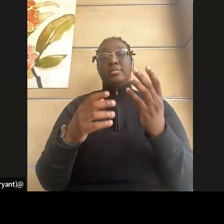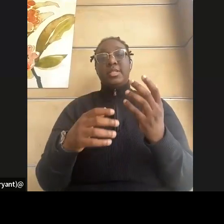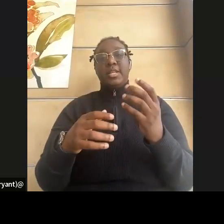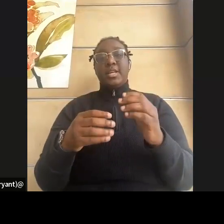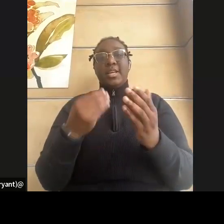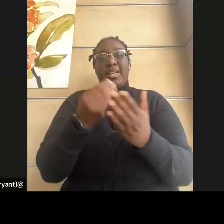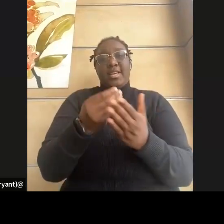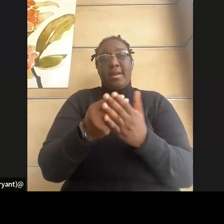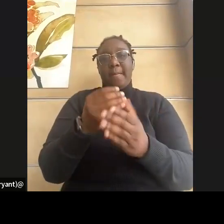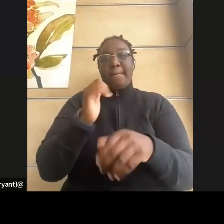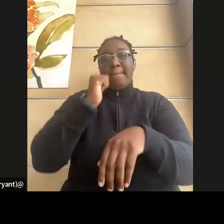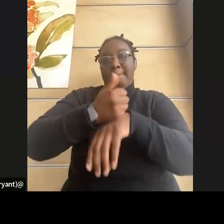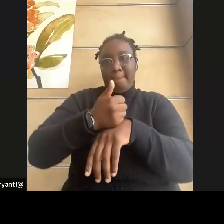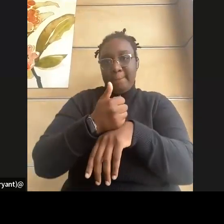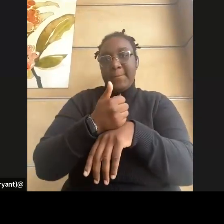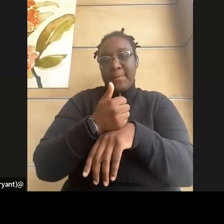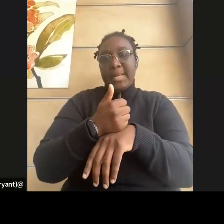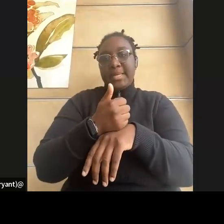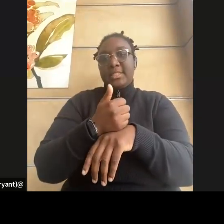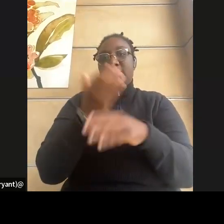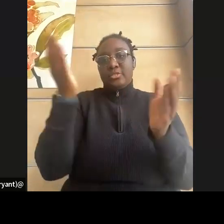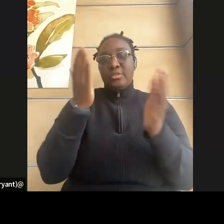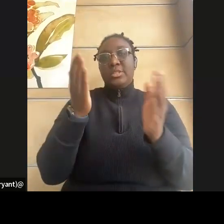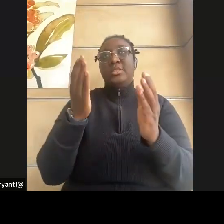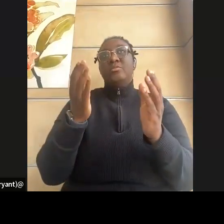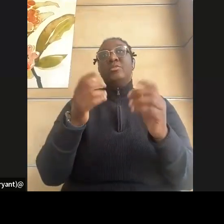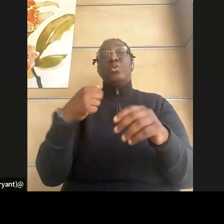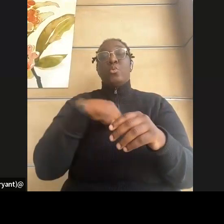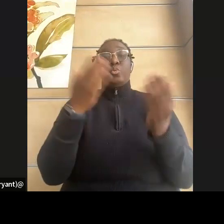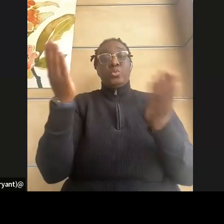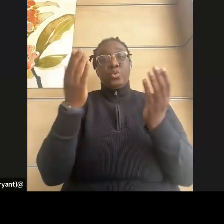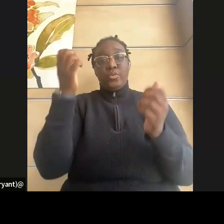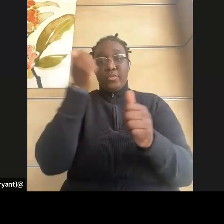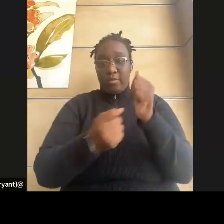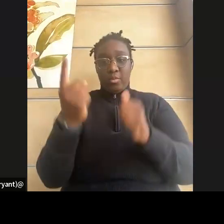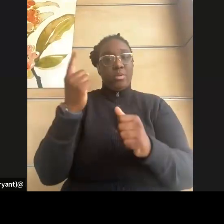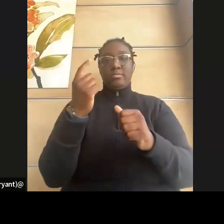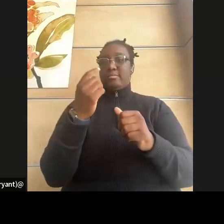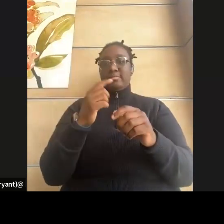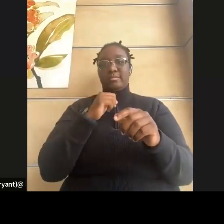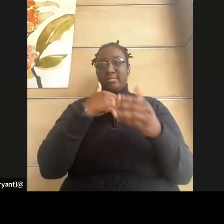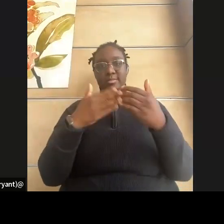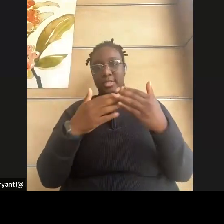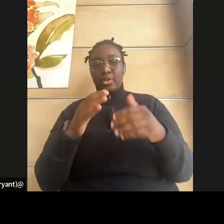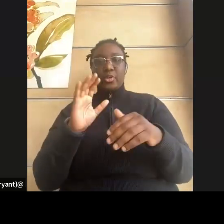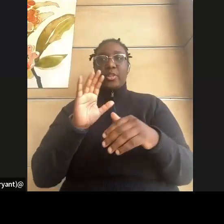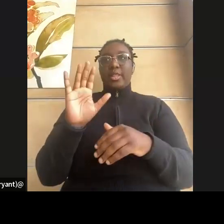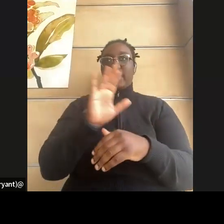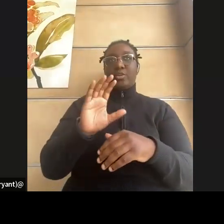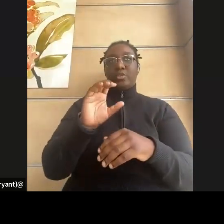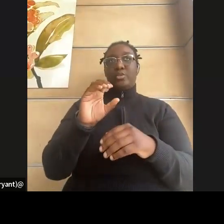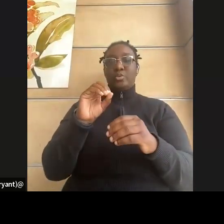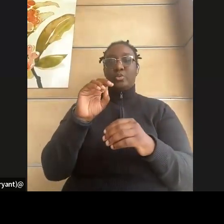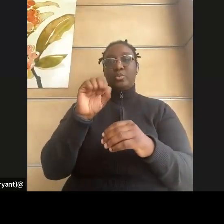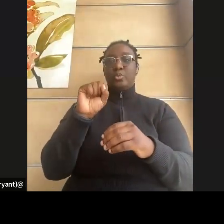services affordable. And we serve everyone regardless of their ability to pay or social or economic status. And the majority of